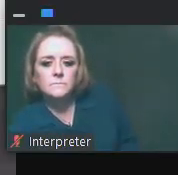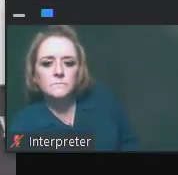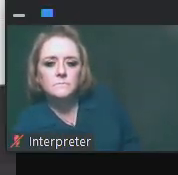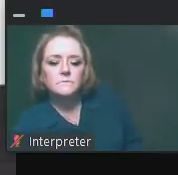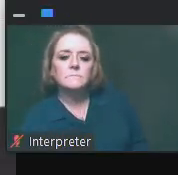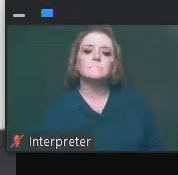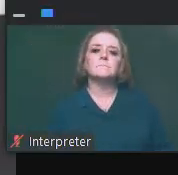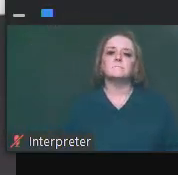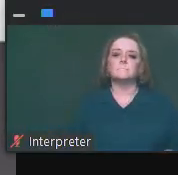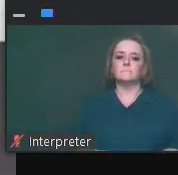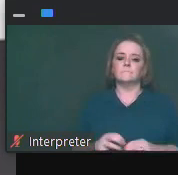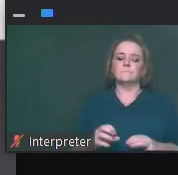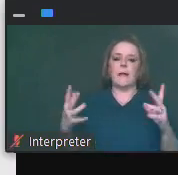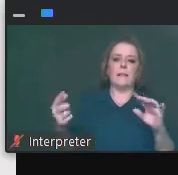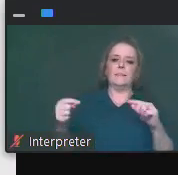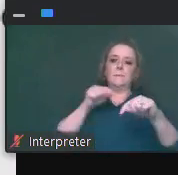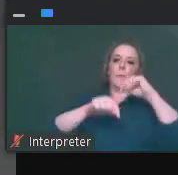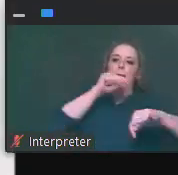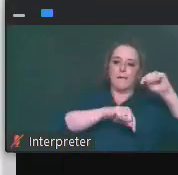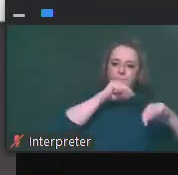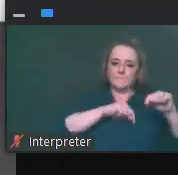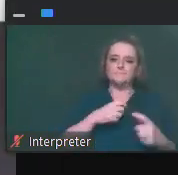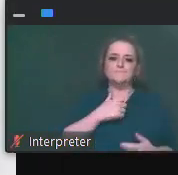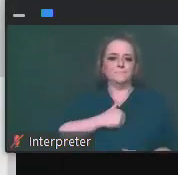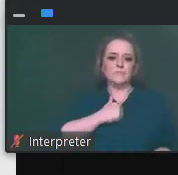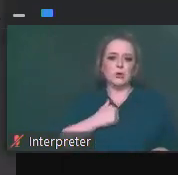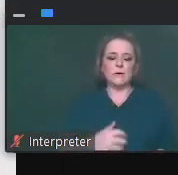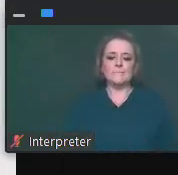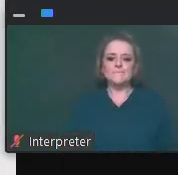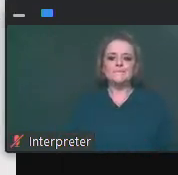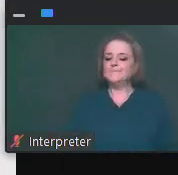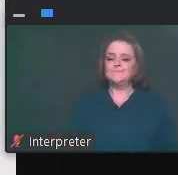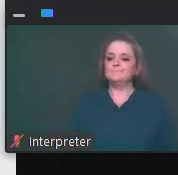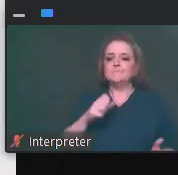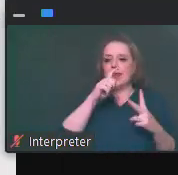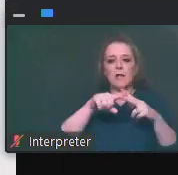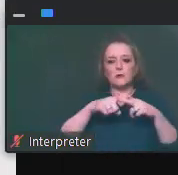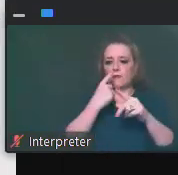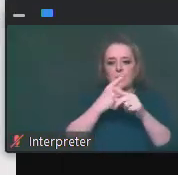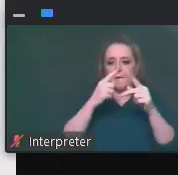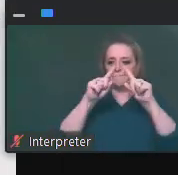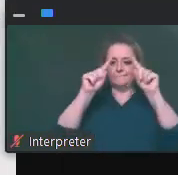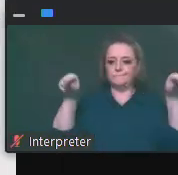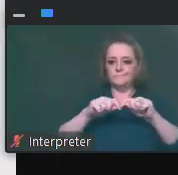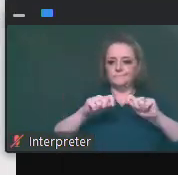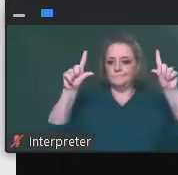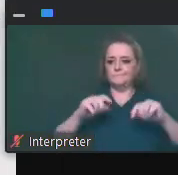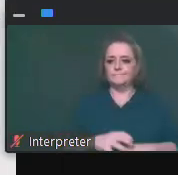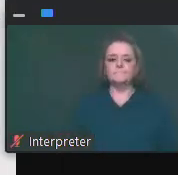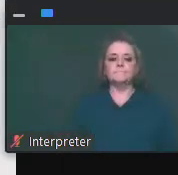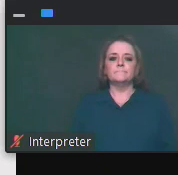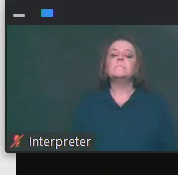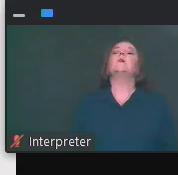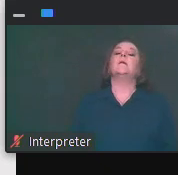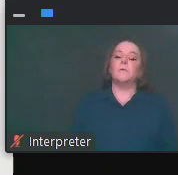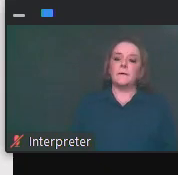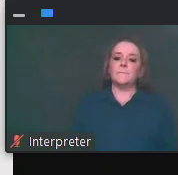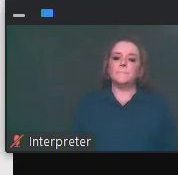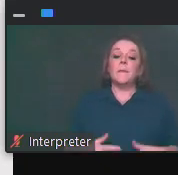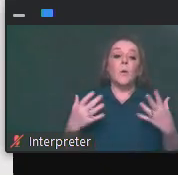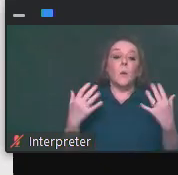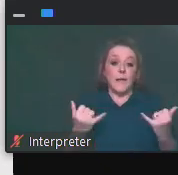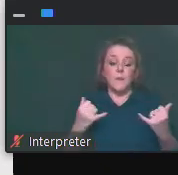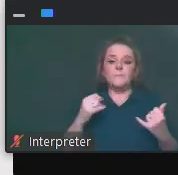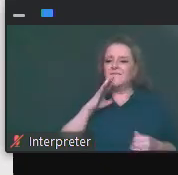Okay, and let me go back to the very beginning. I'm sorry, I didn't start at the right spot. Okay, so 9